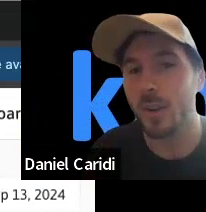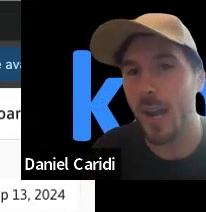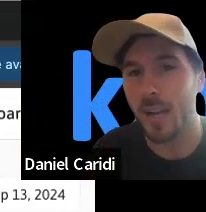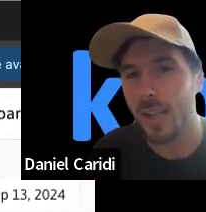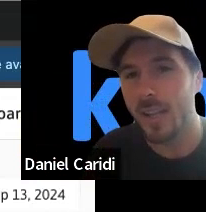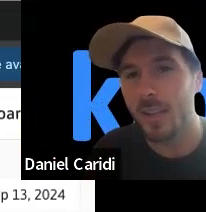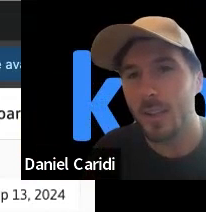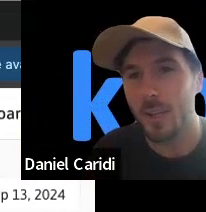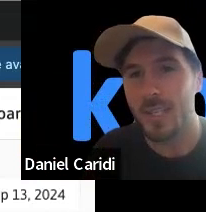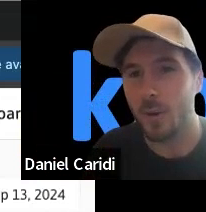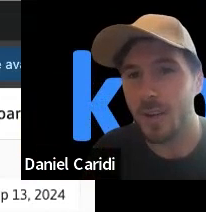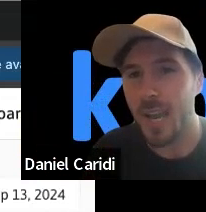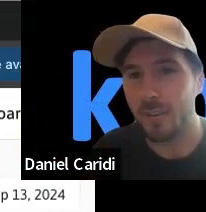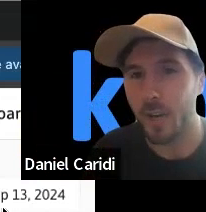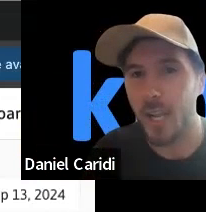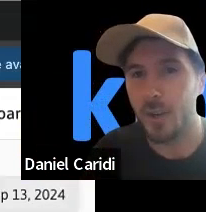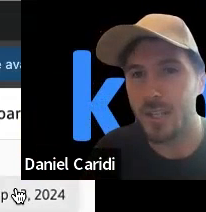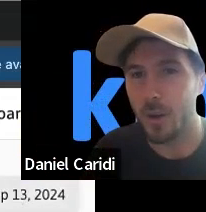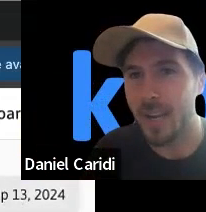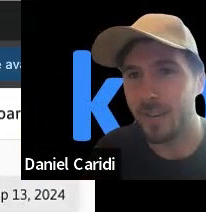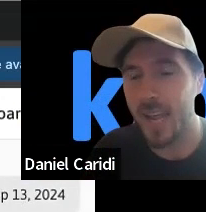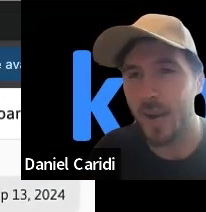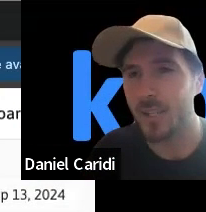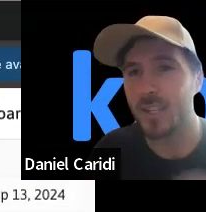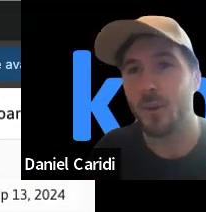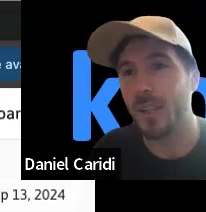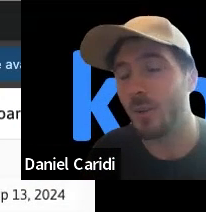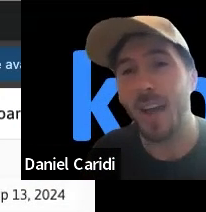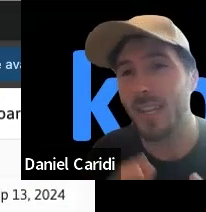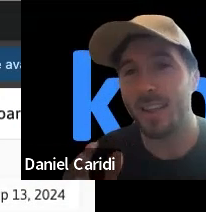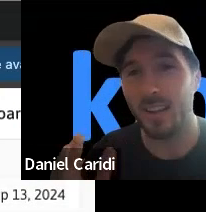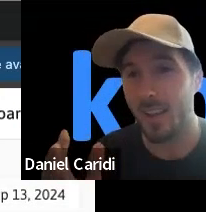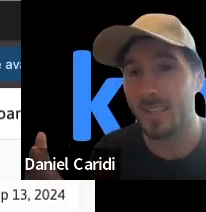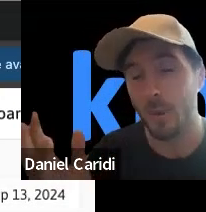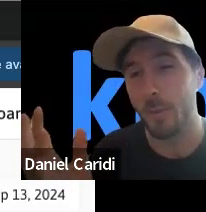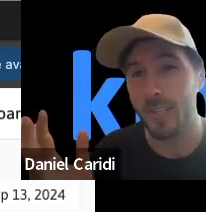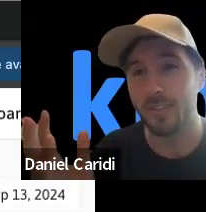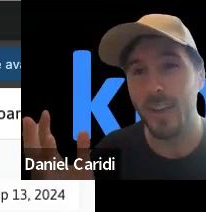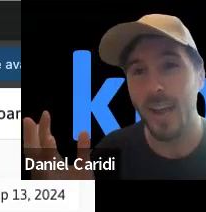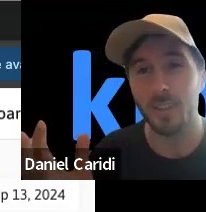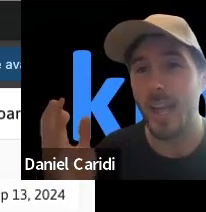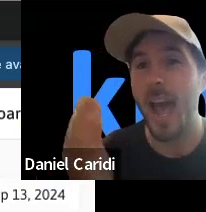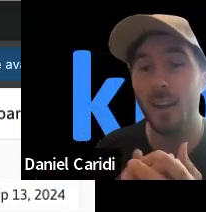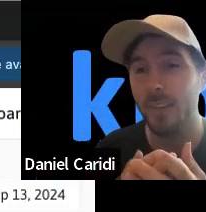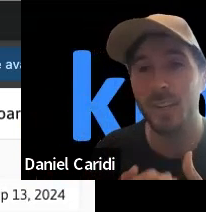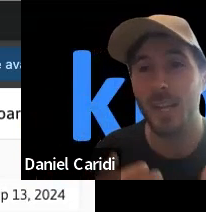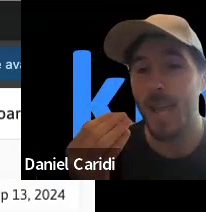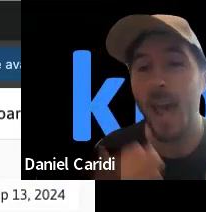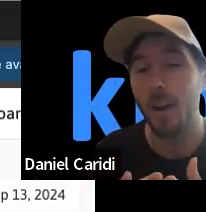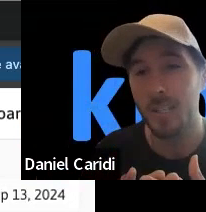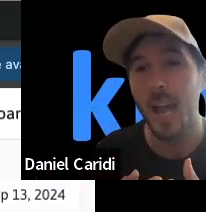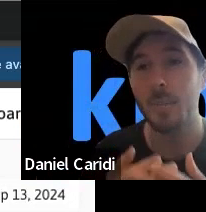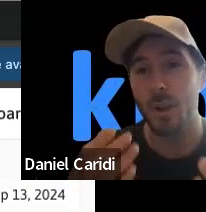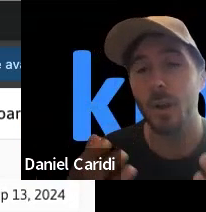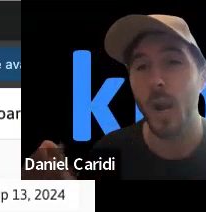she's doing great. You can see the raw data for it. You can sort by different date ranges. So you have these custom reports effectively at your fingertips